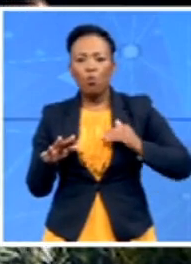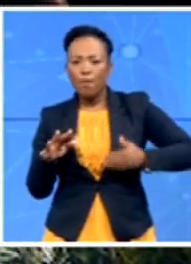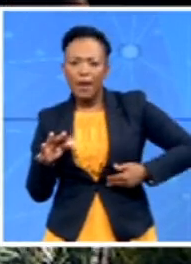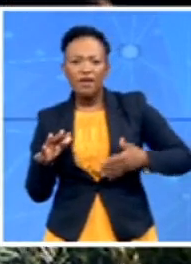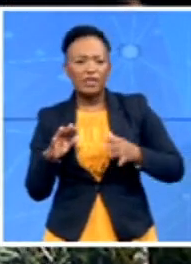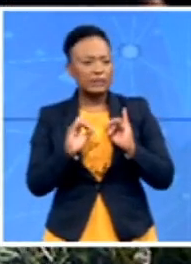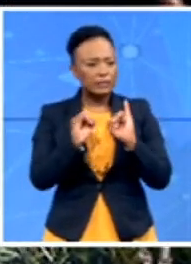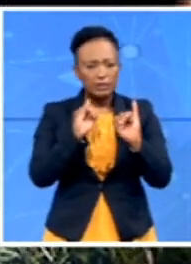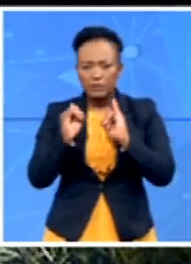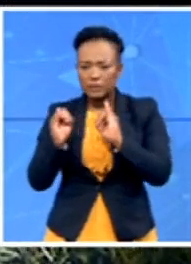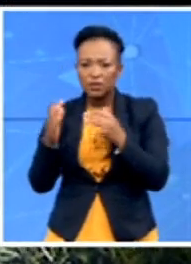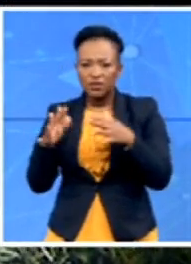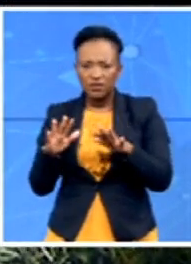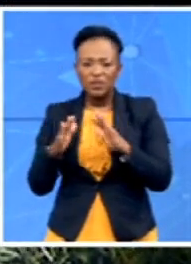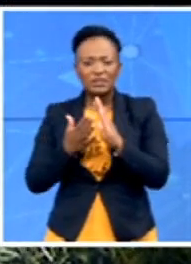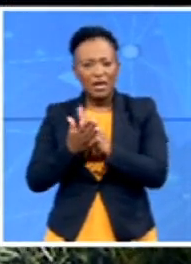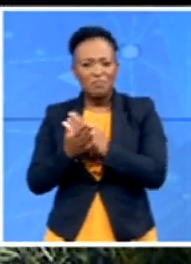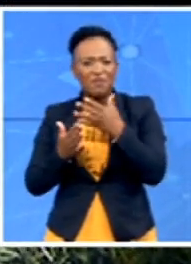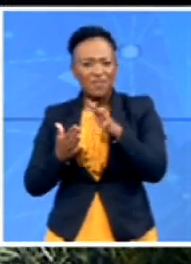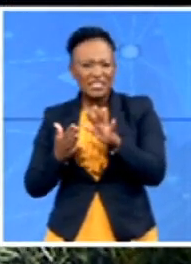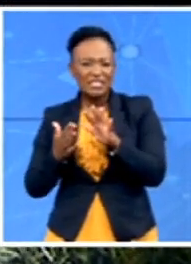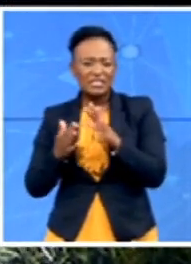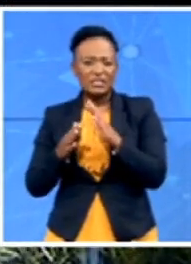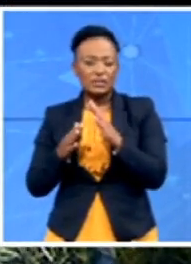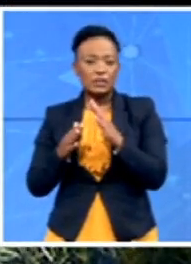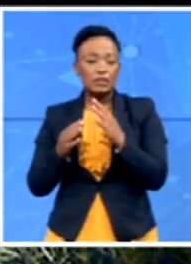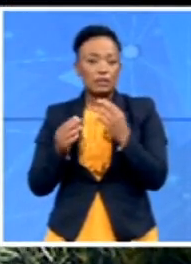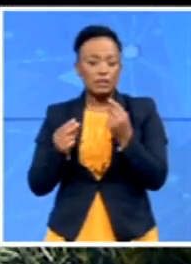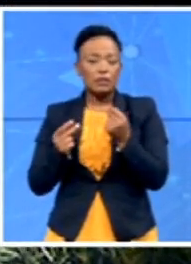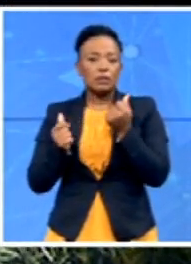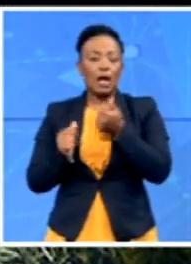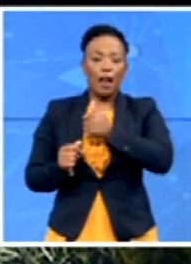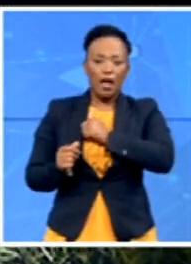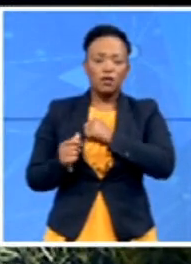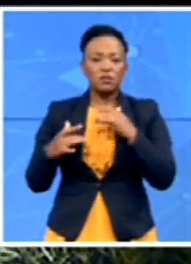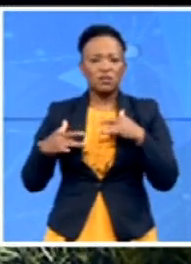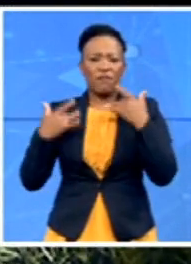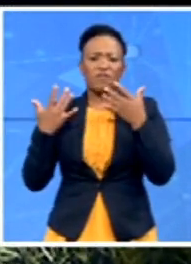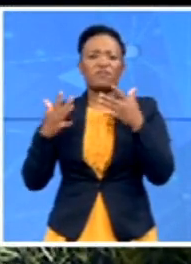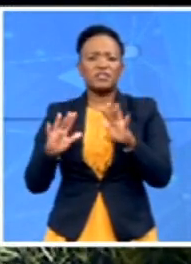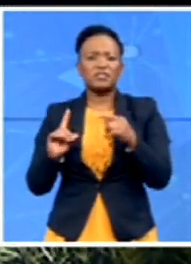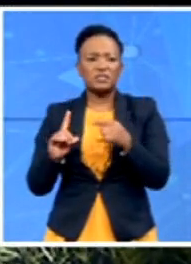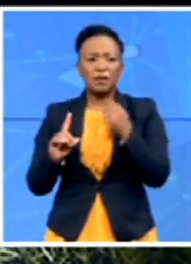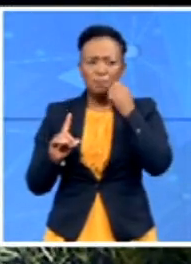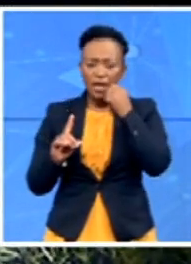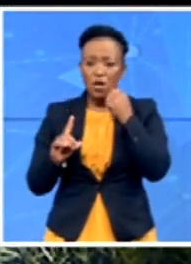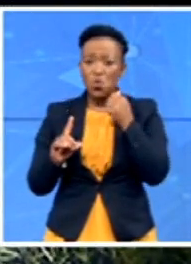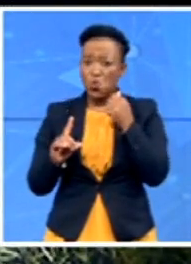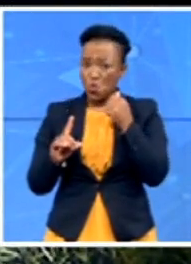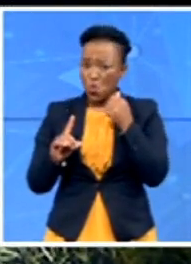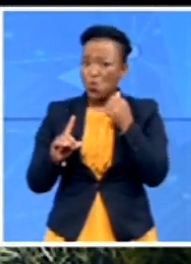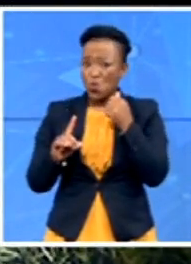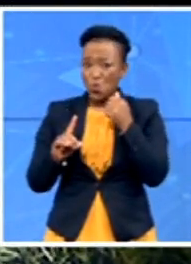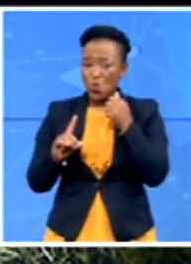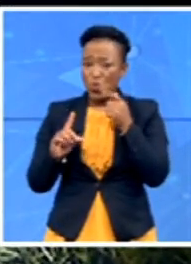alleged, victims or survivors of rape, who were saying that the man is very cunning, and also he was very telling them in a